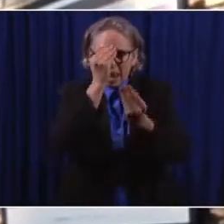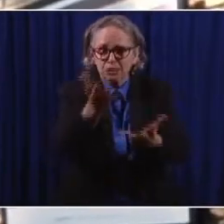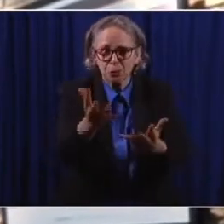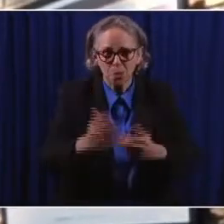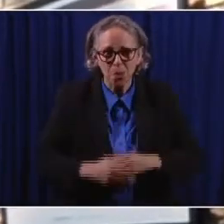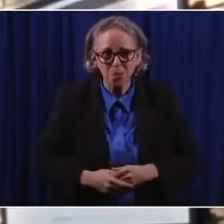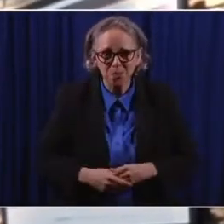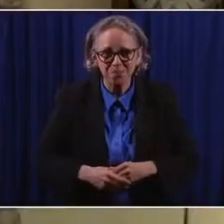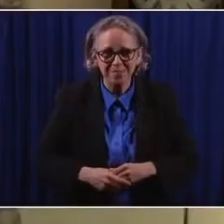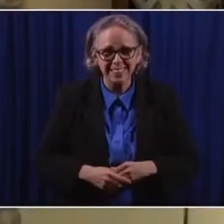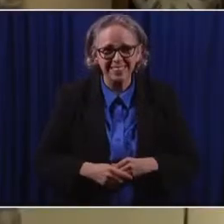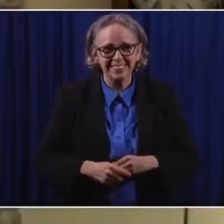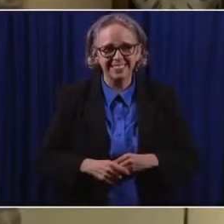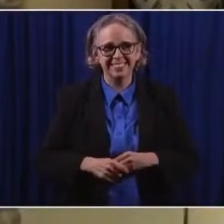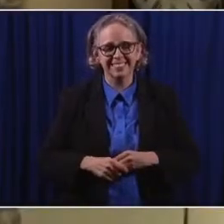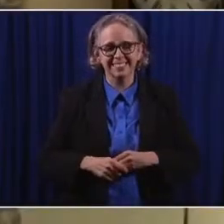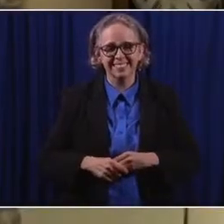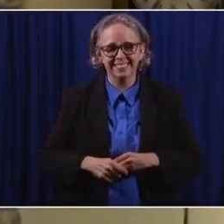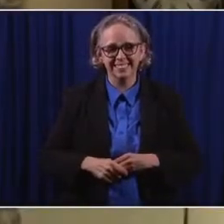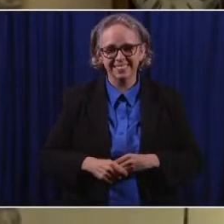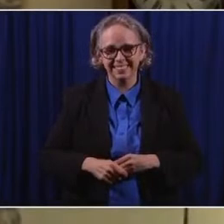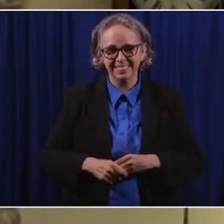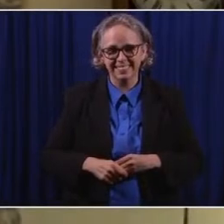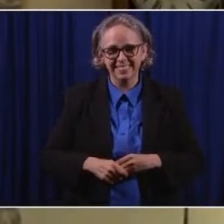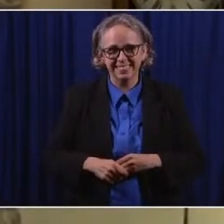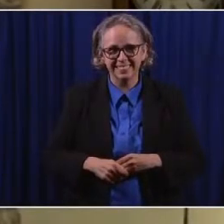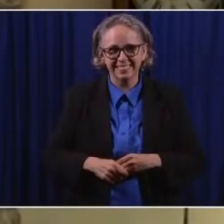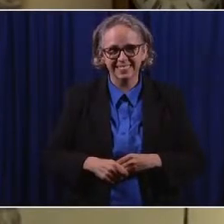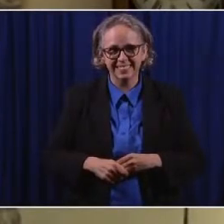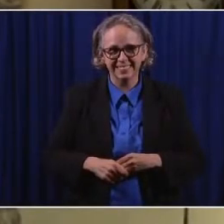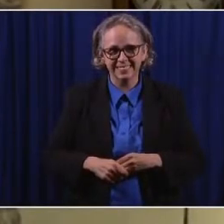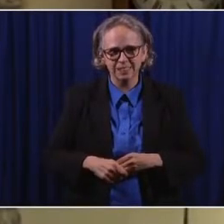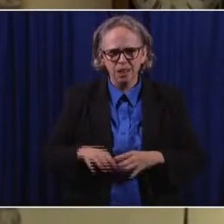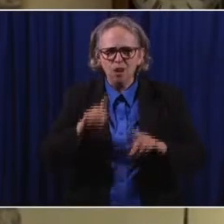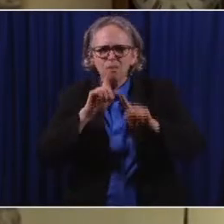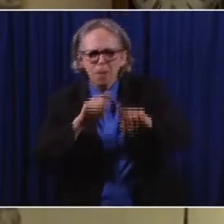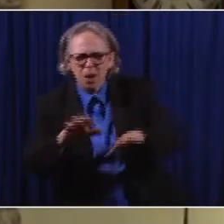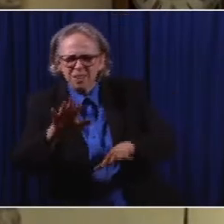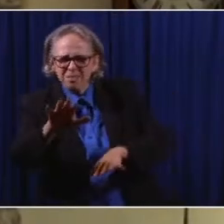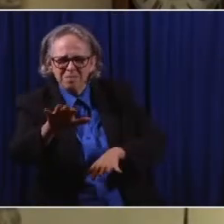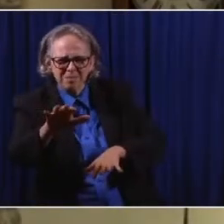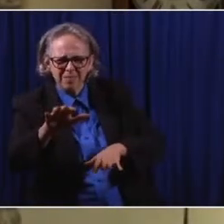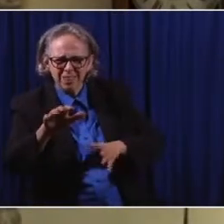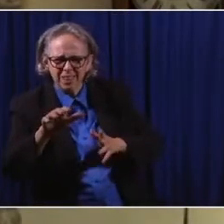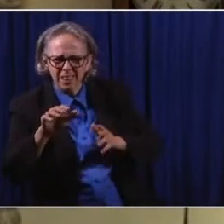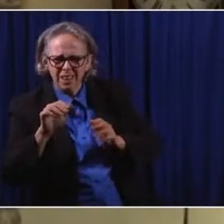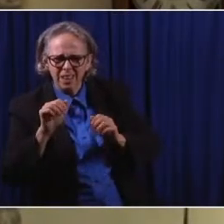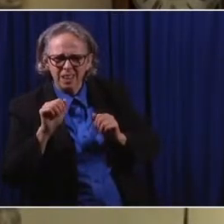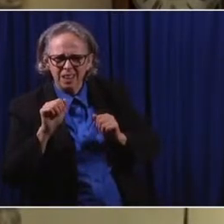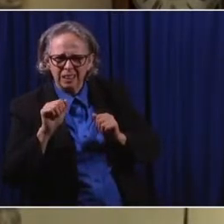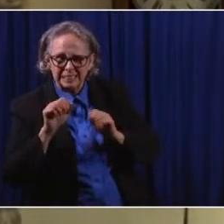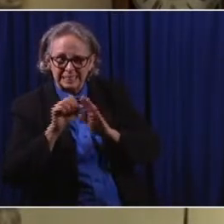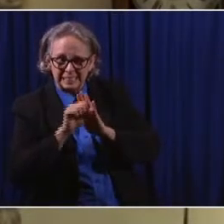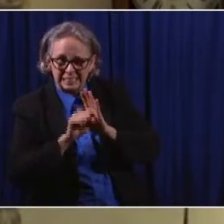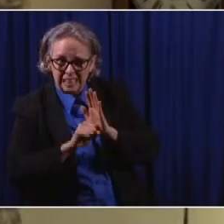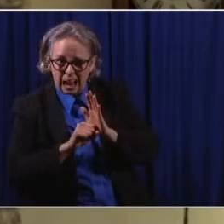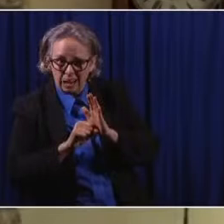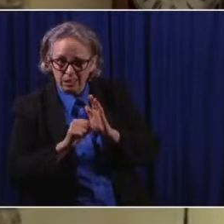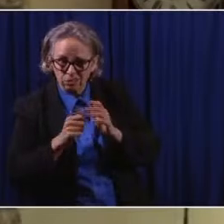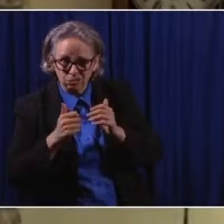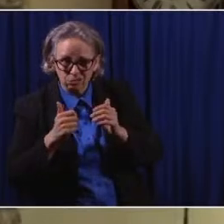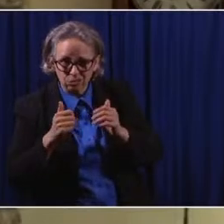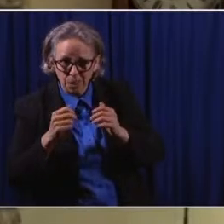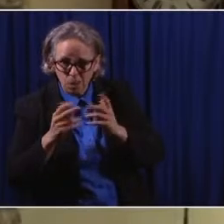We'll get it. Is there state efforts specifically to promote the census in those